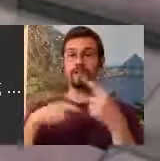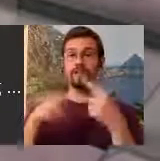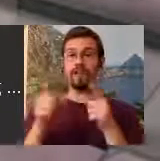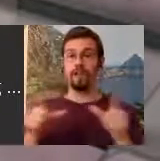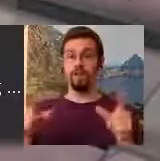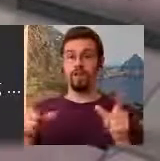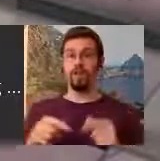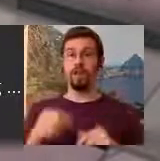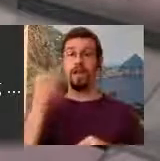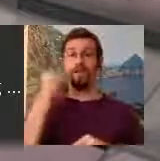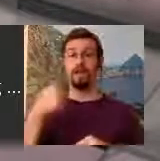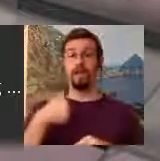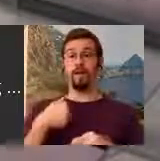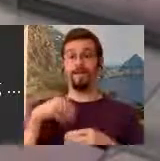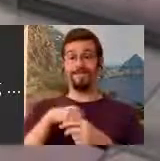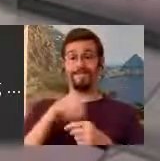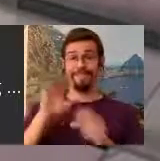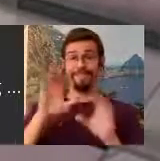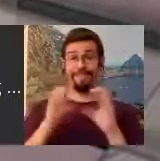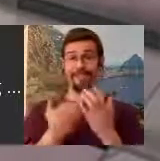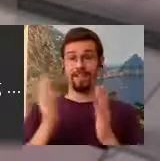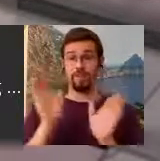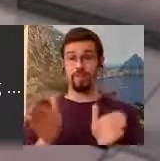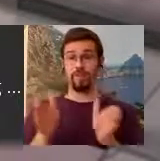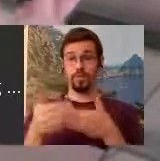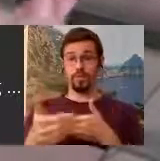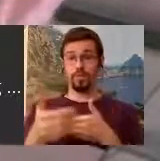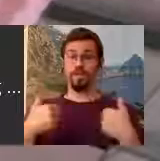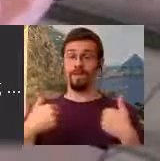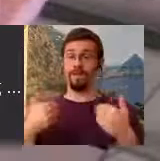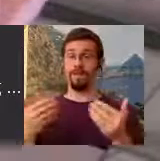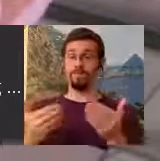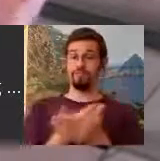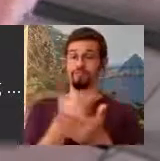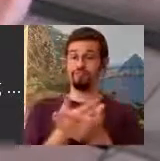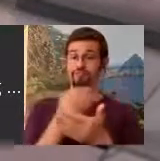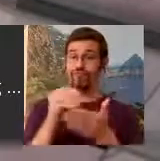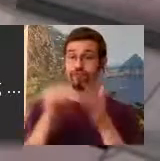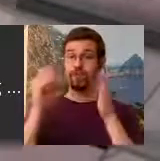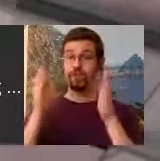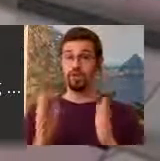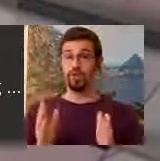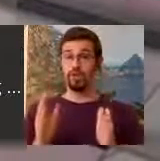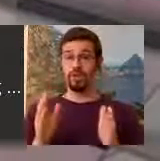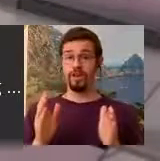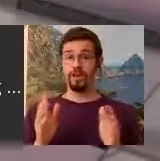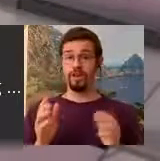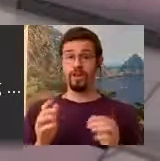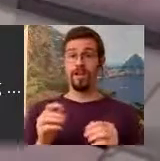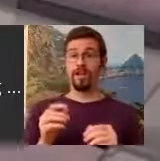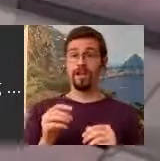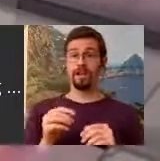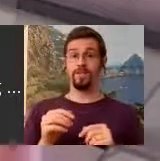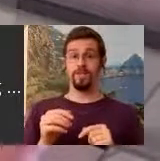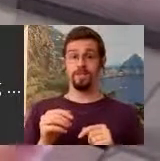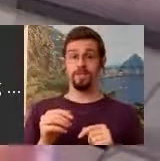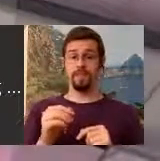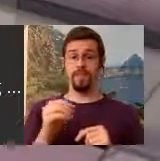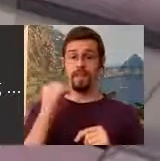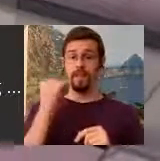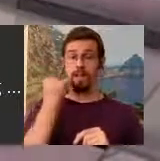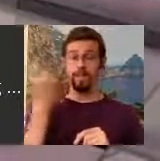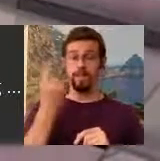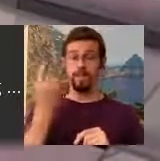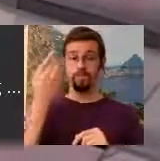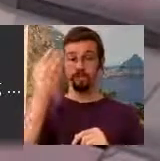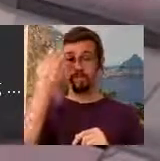classroom and I had brand new experience not knowing the sign language and somebody showed me a written sign, I'd like to have somebody show